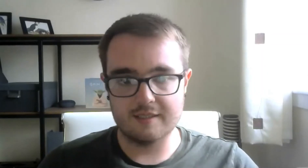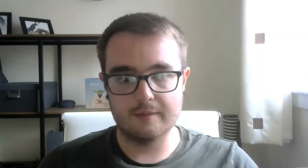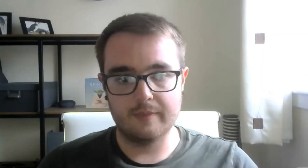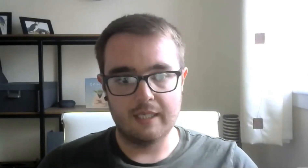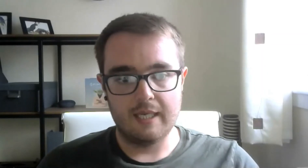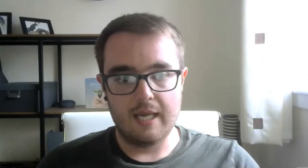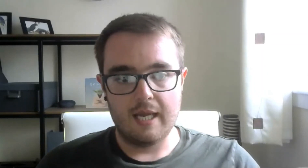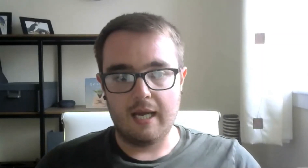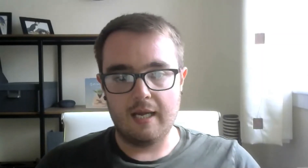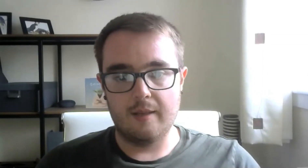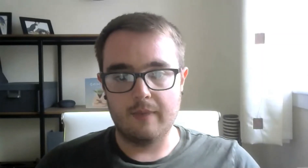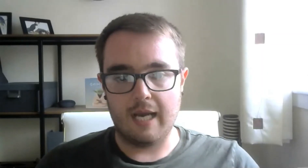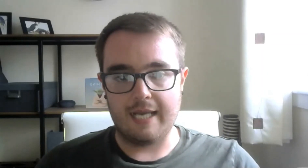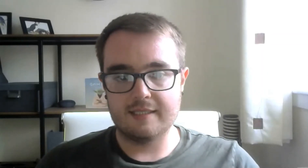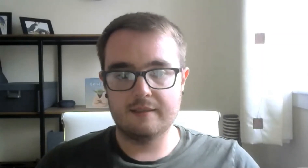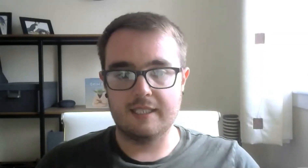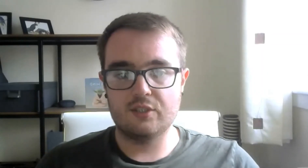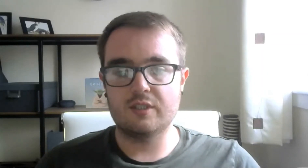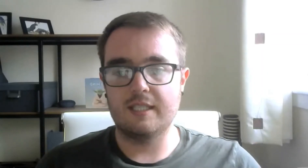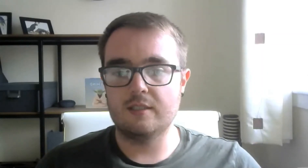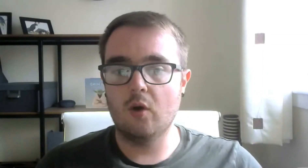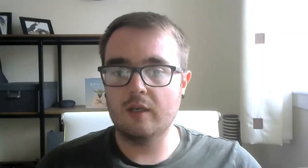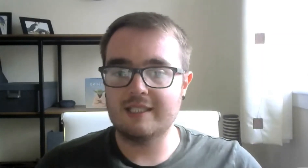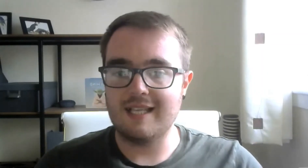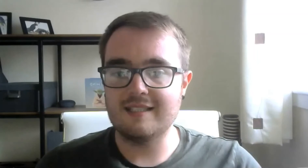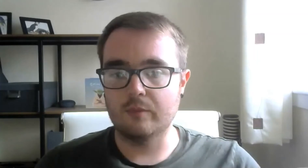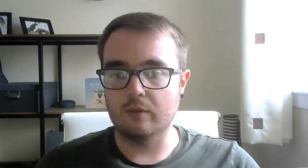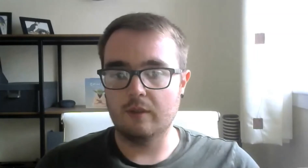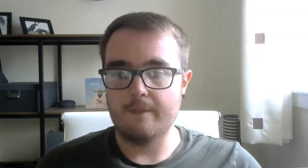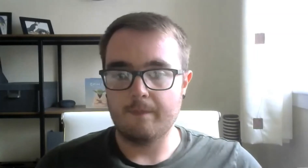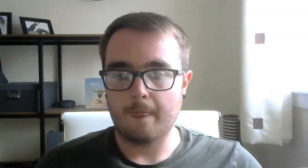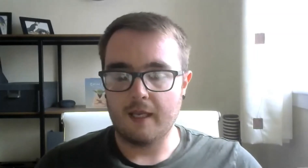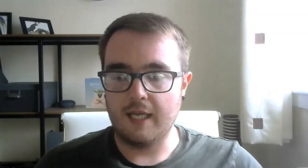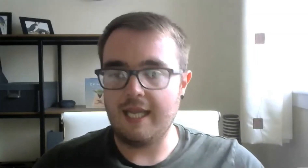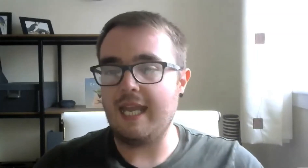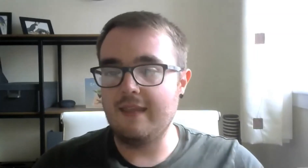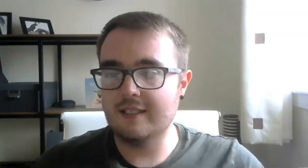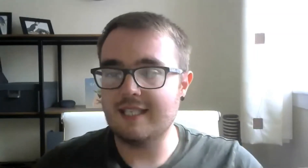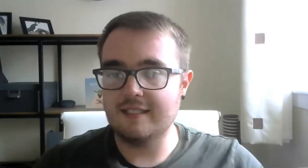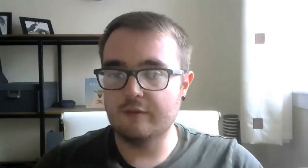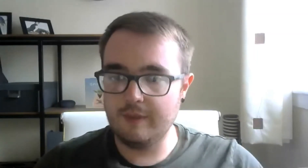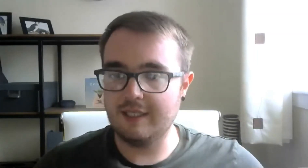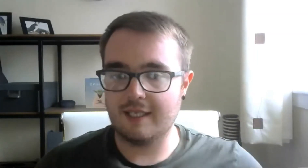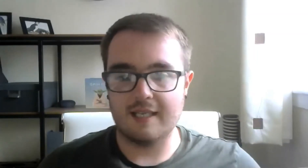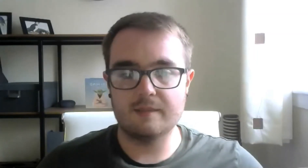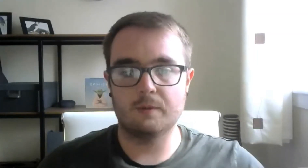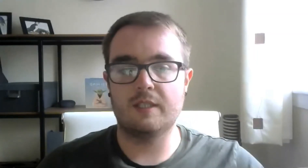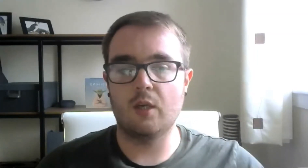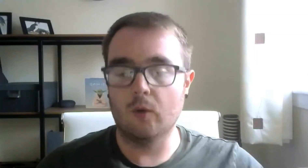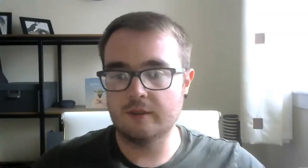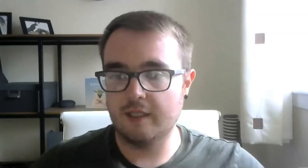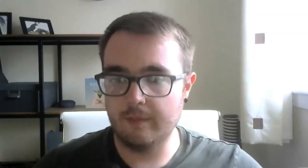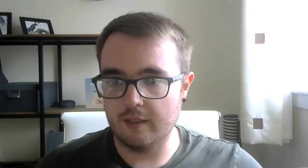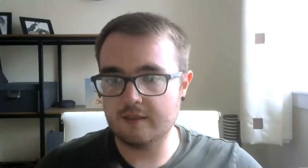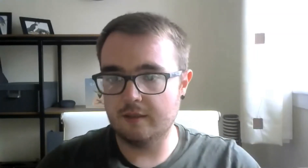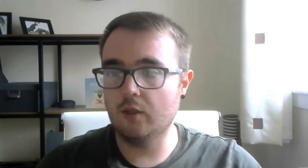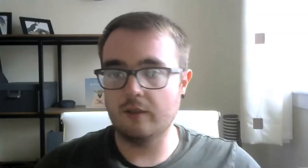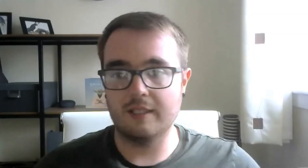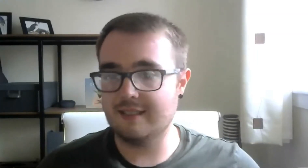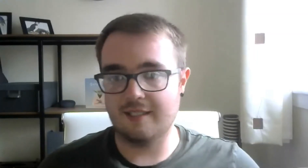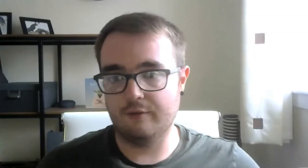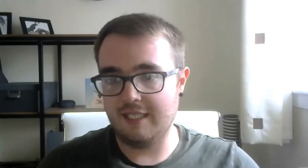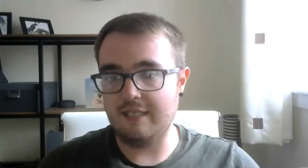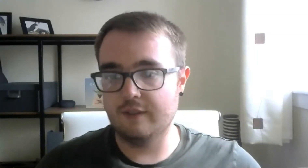STAR system. And it's not accessible in the sense of being accessible to the ordinary person,